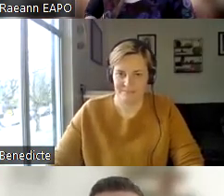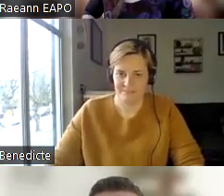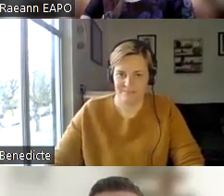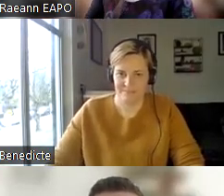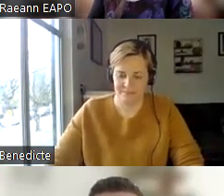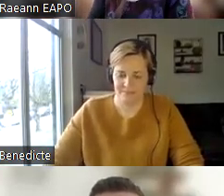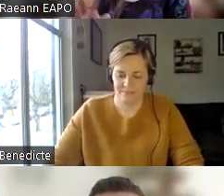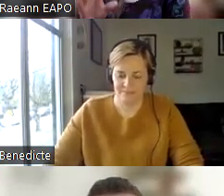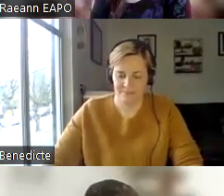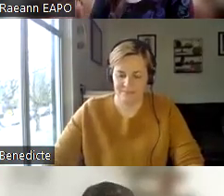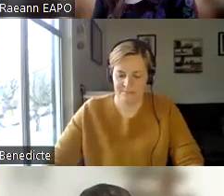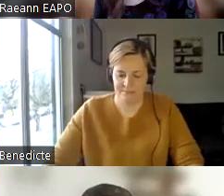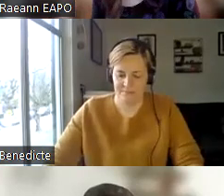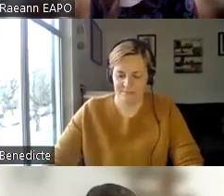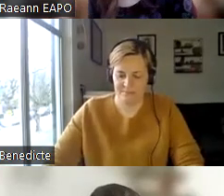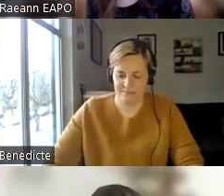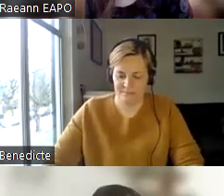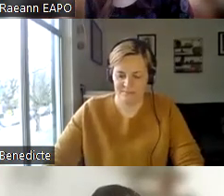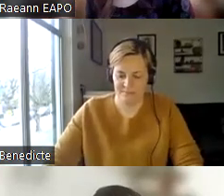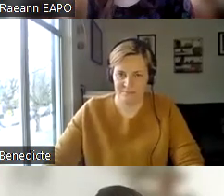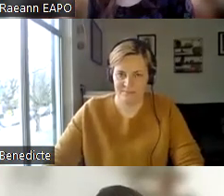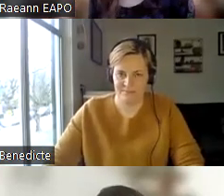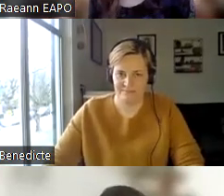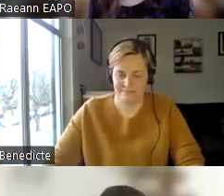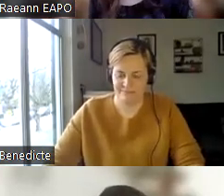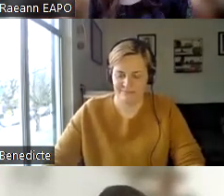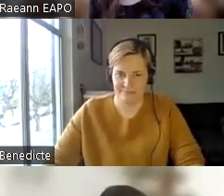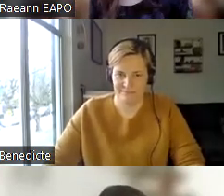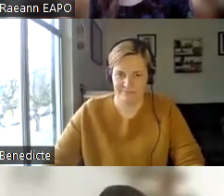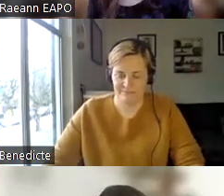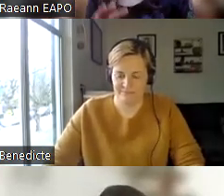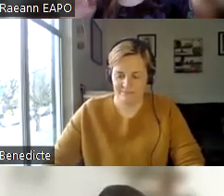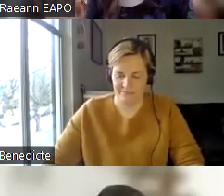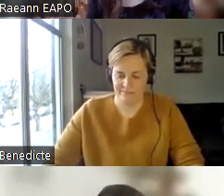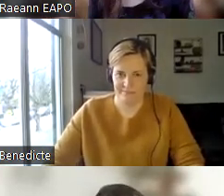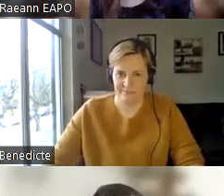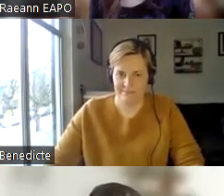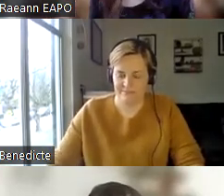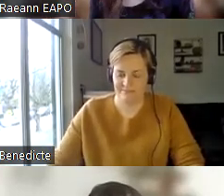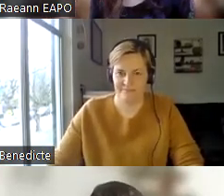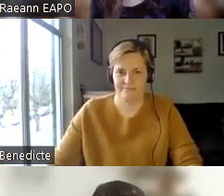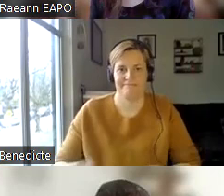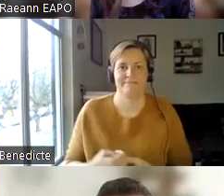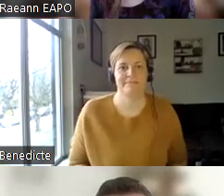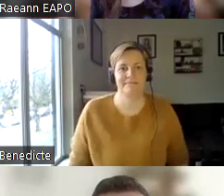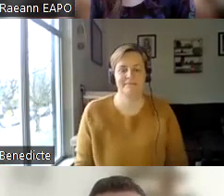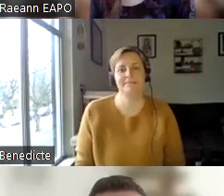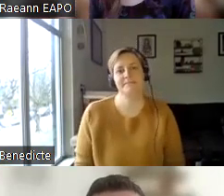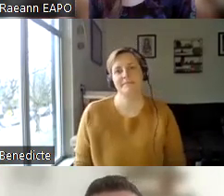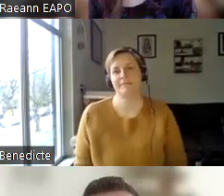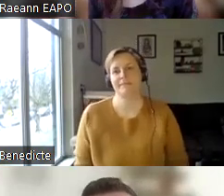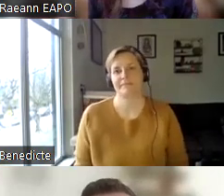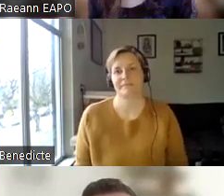in terms of people's maybe identifiers, that would be appreciated. Just we're more than happy to help people